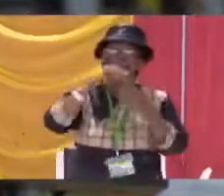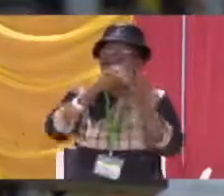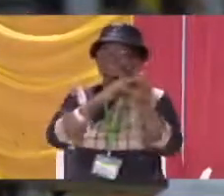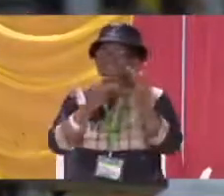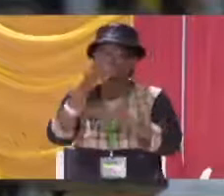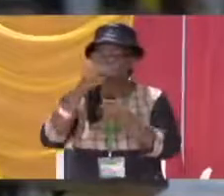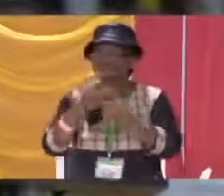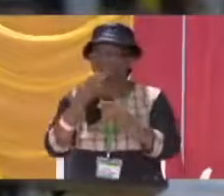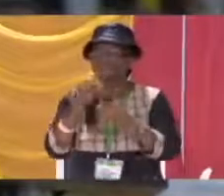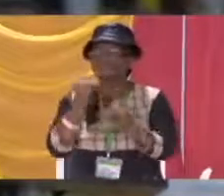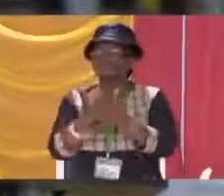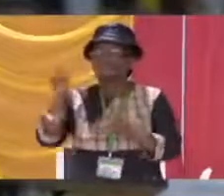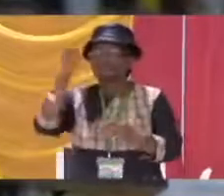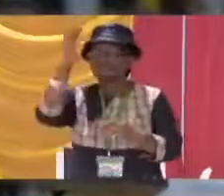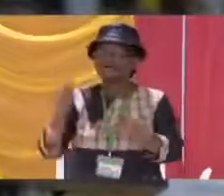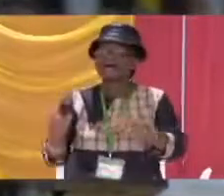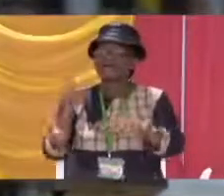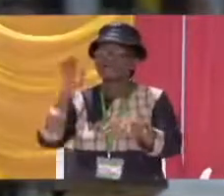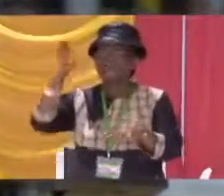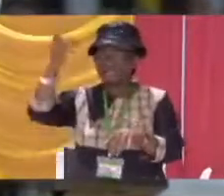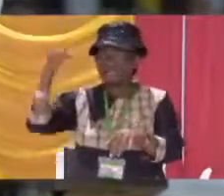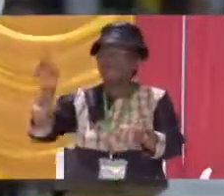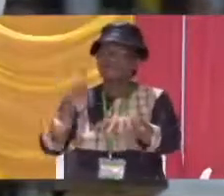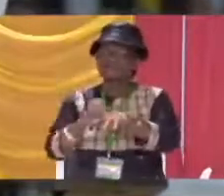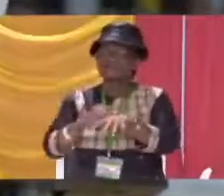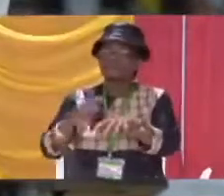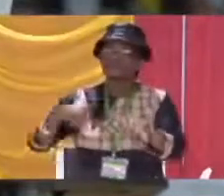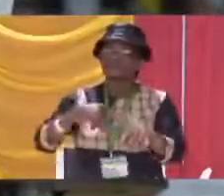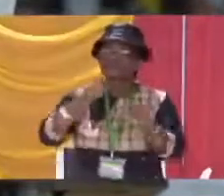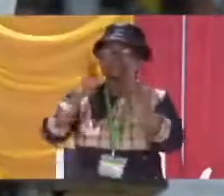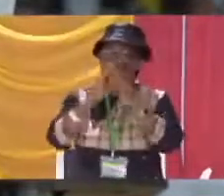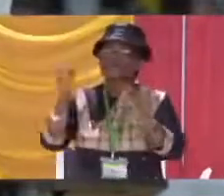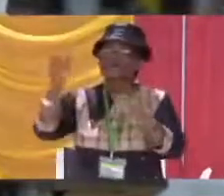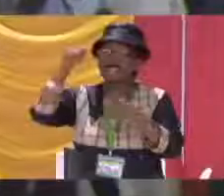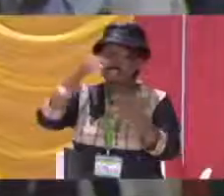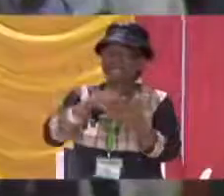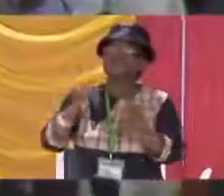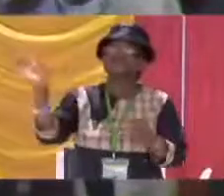By the time we meet again, your testimonies will be many.